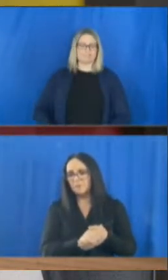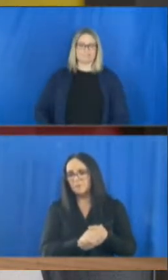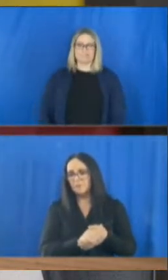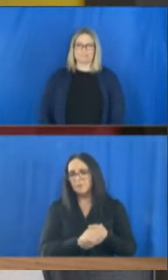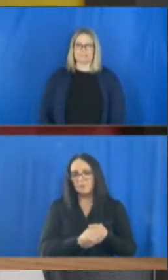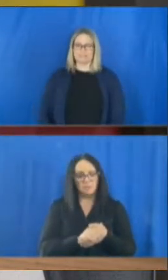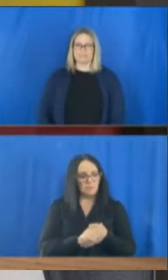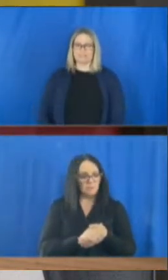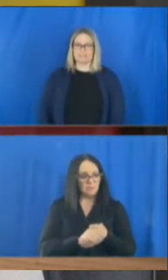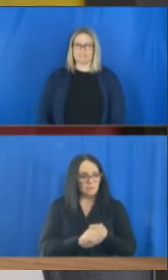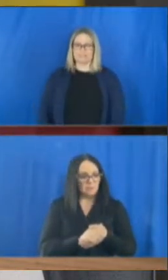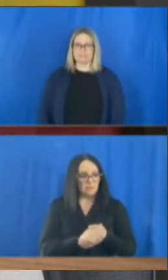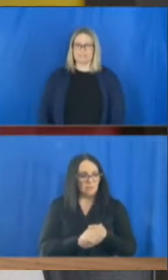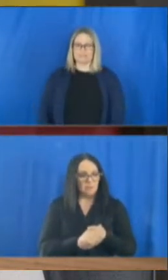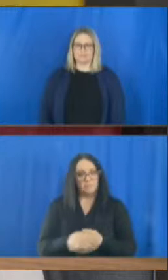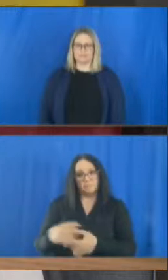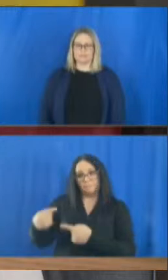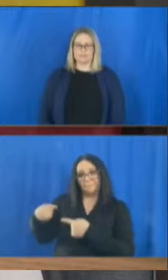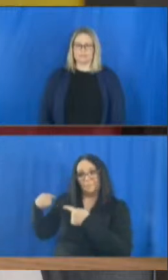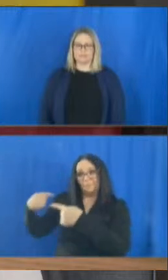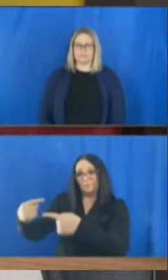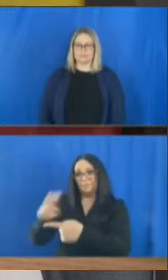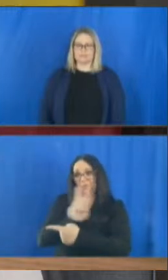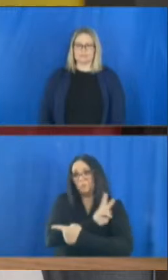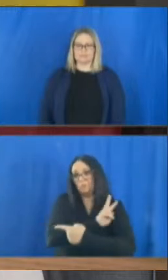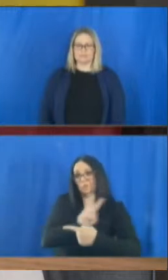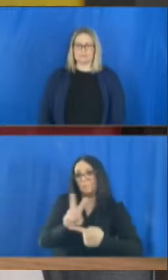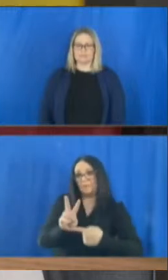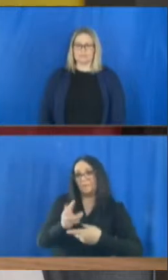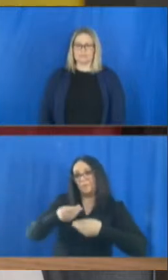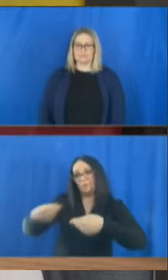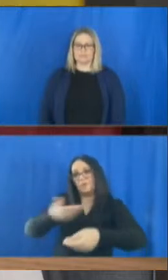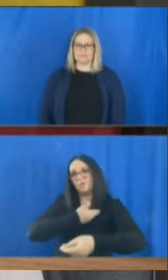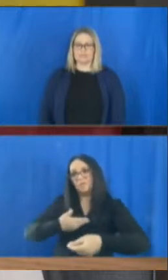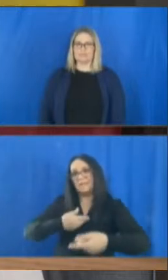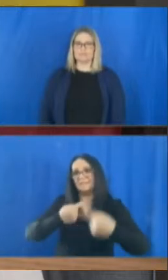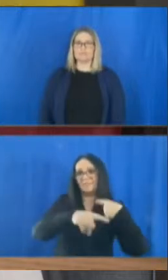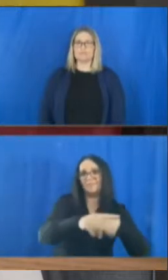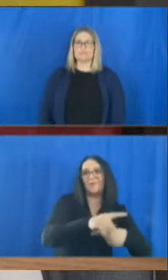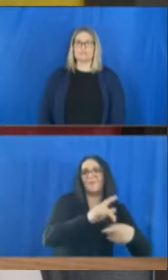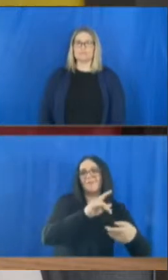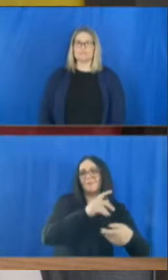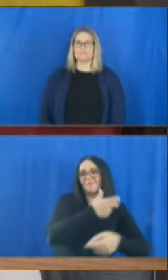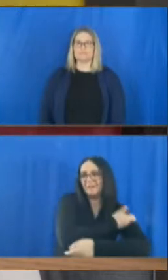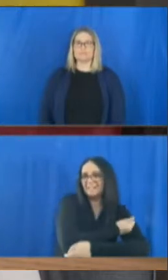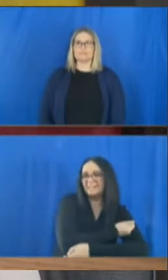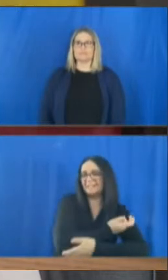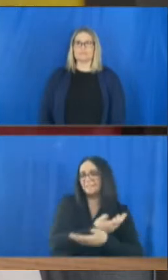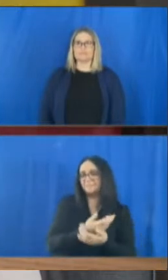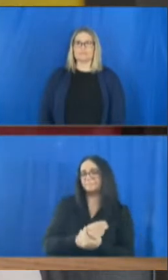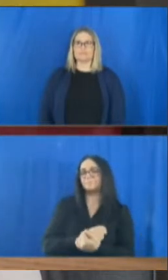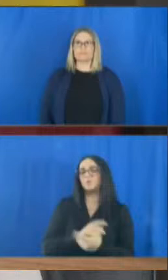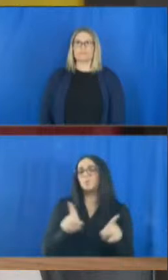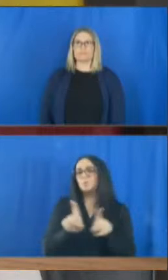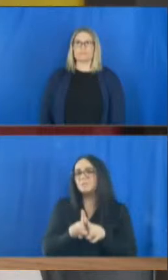améliorer la protection dans les écoles aussi. Merci beaucoup. Andrew Waugh with Brunswick News.